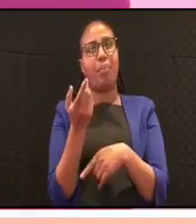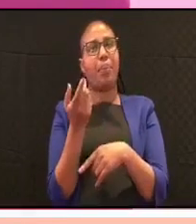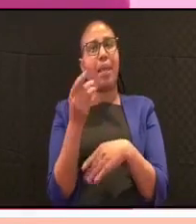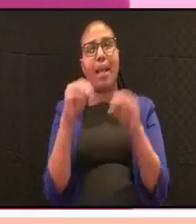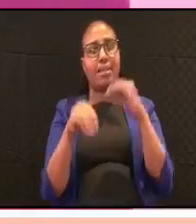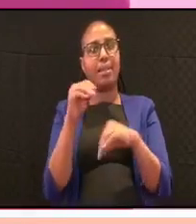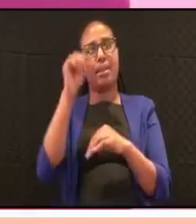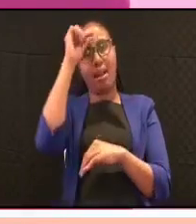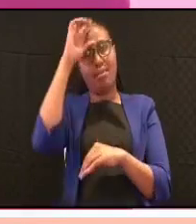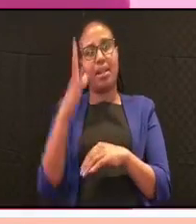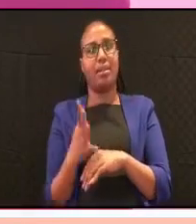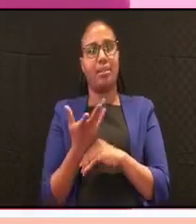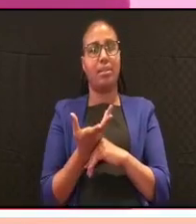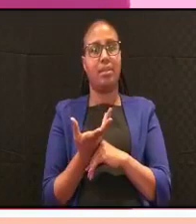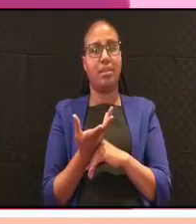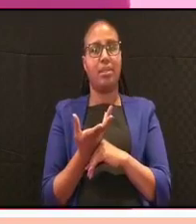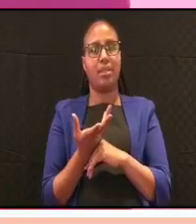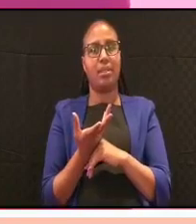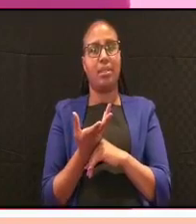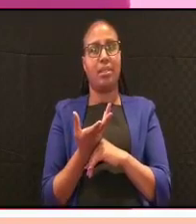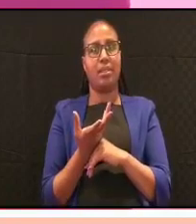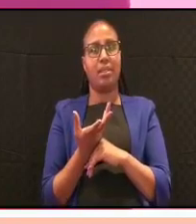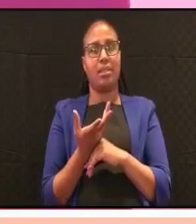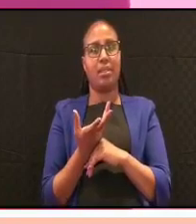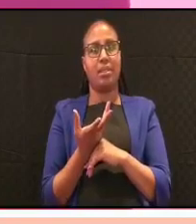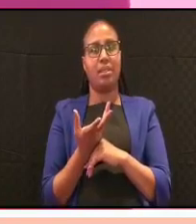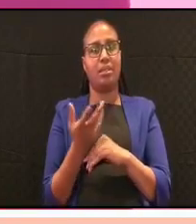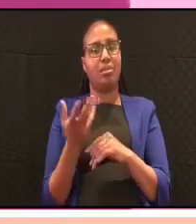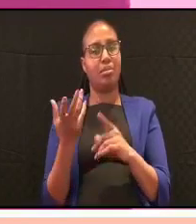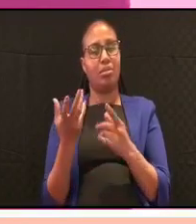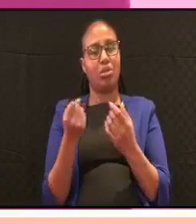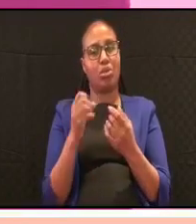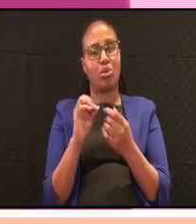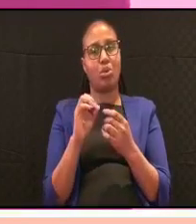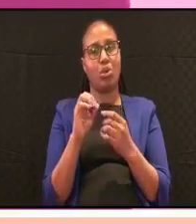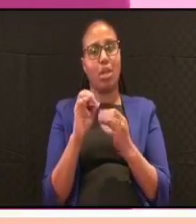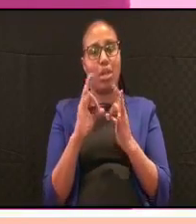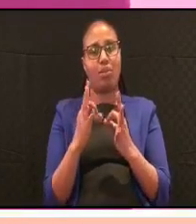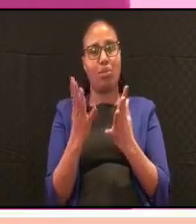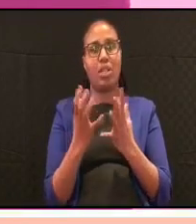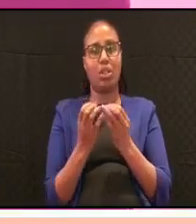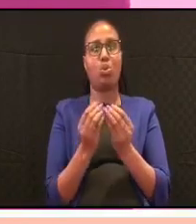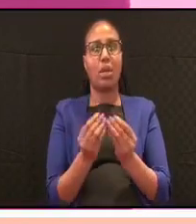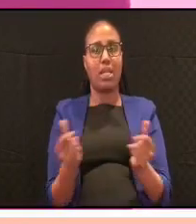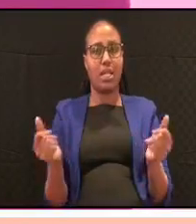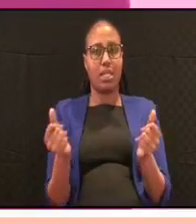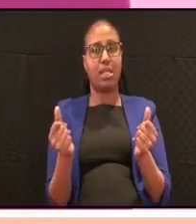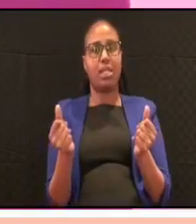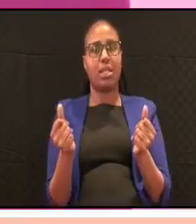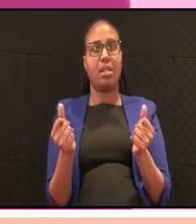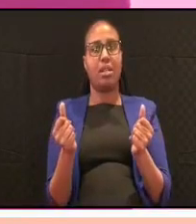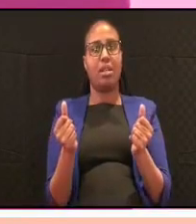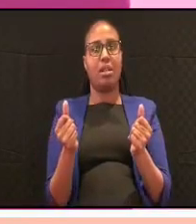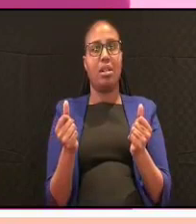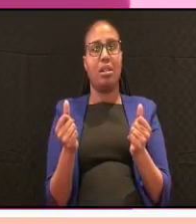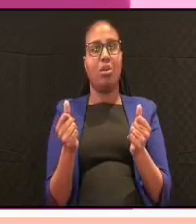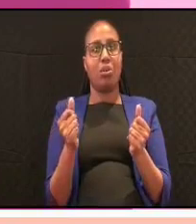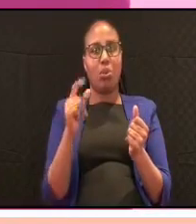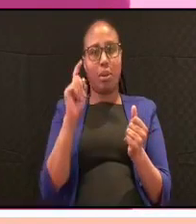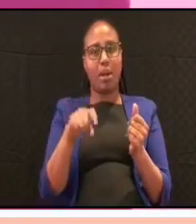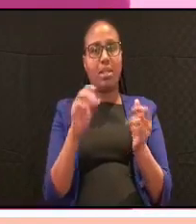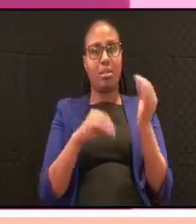governor. If there is an issue that needs to be addressed, as it should be, we are not saying we don't fight